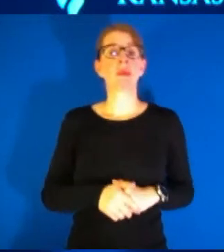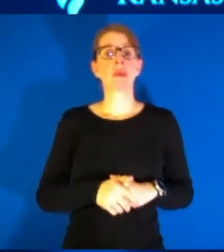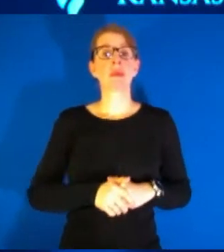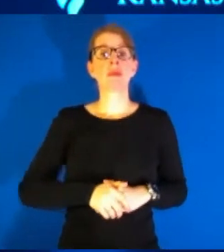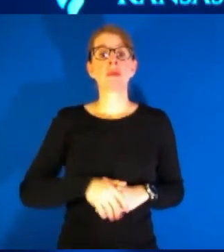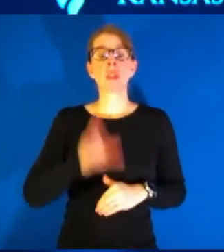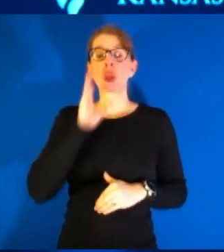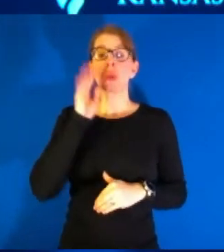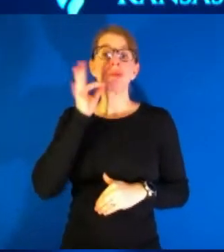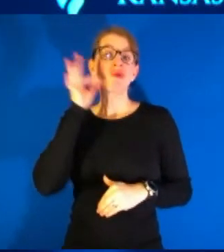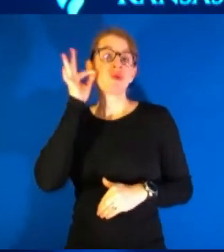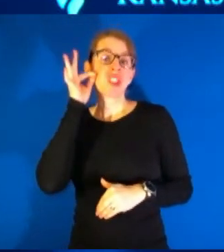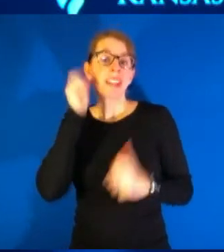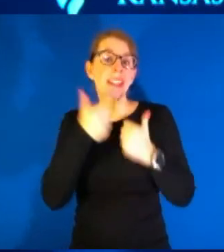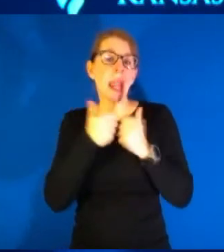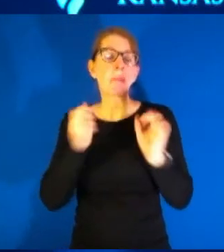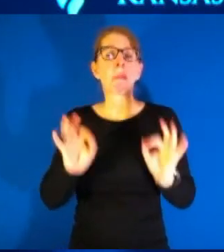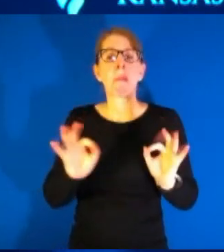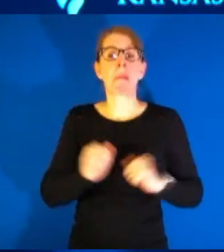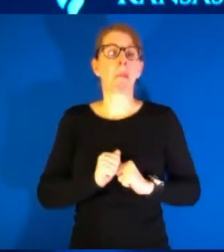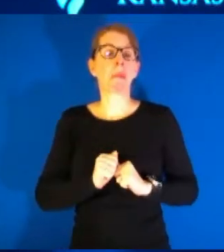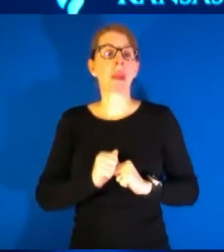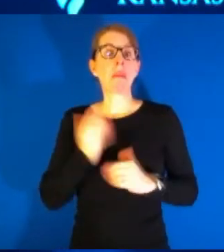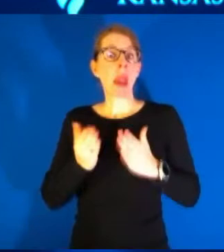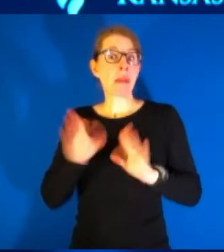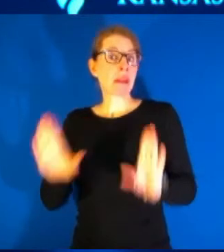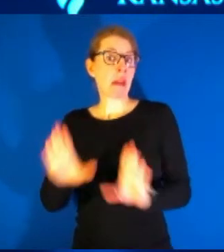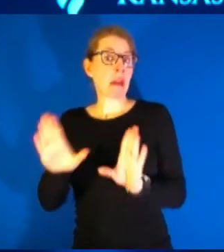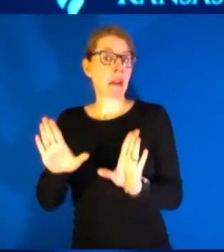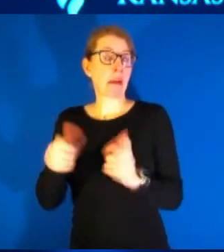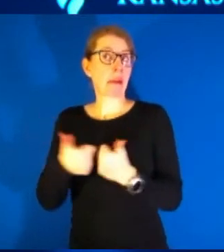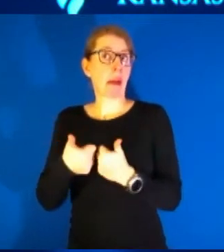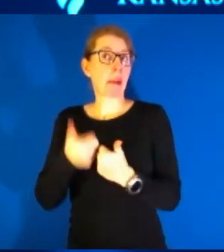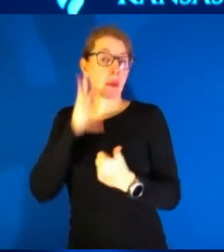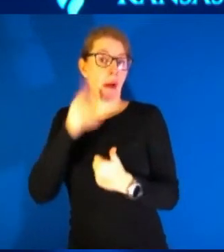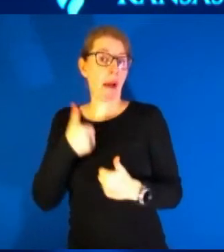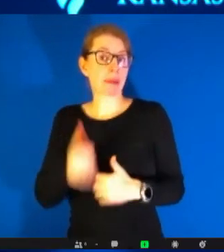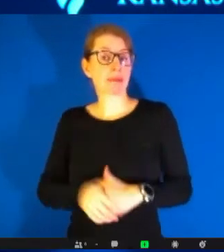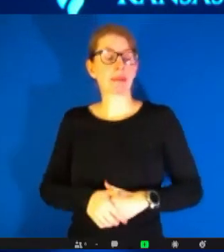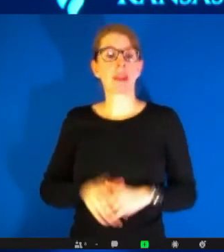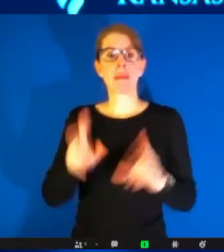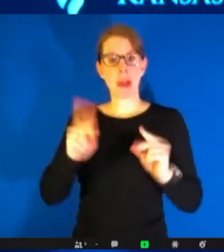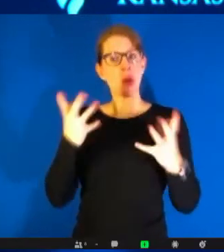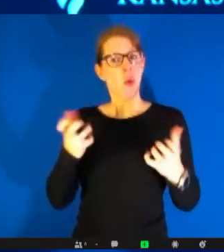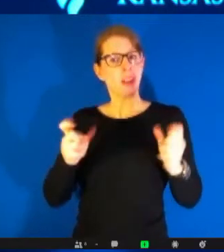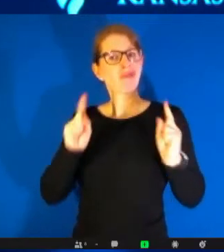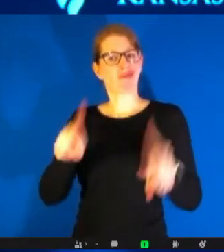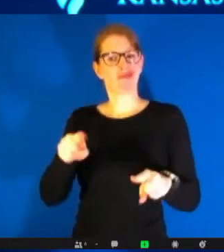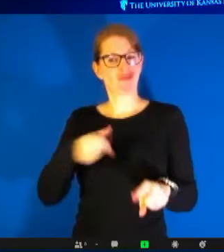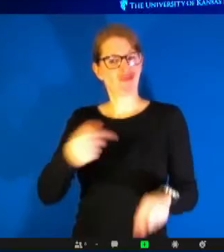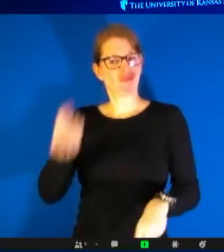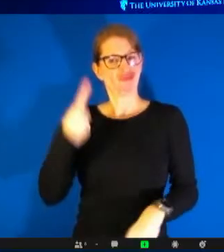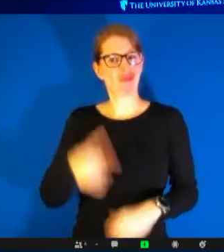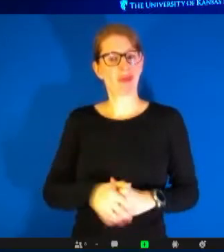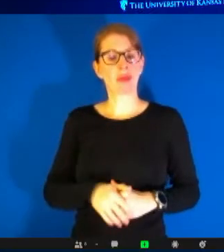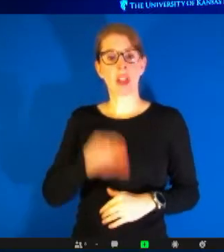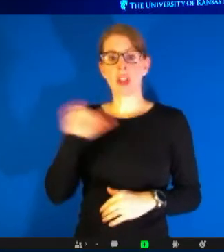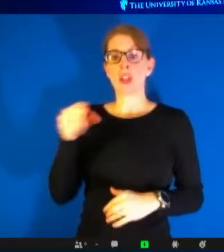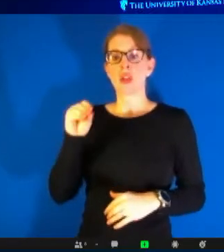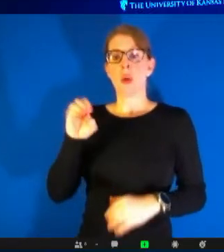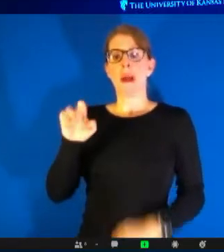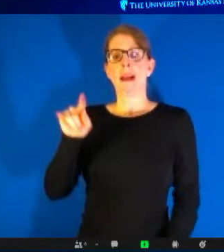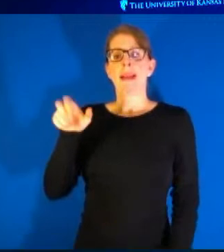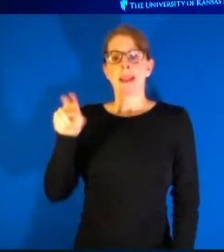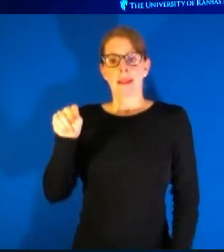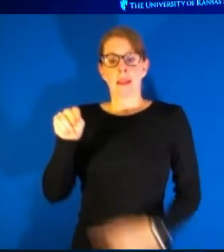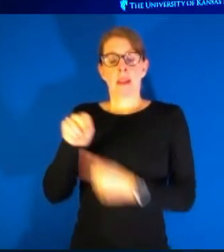Chiefs game the other day, and there might be another one on Sunday, I understand. So those are things people want to do. I get it. All right, Joe Ellen has a question. Can you speak to